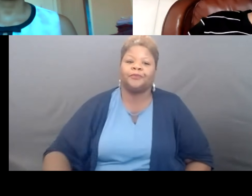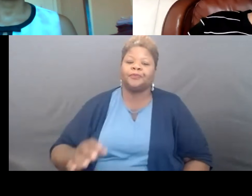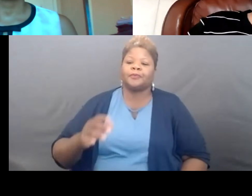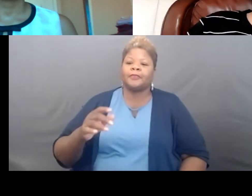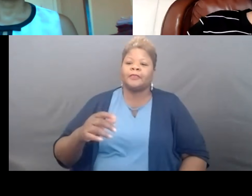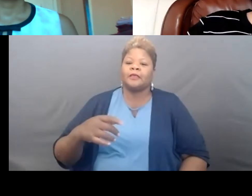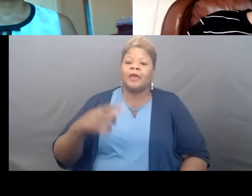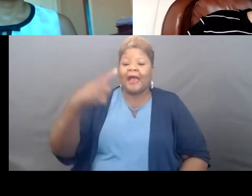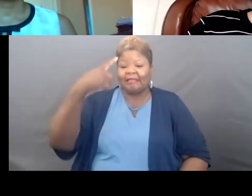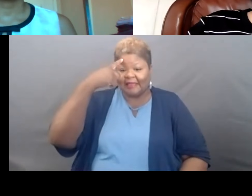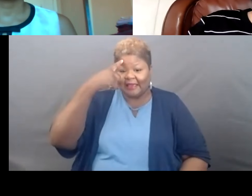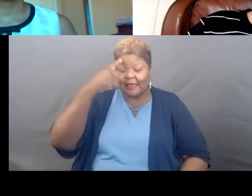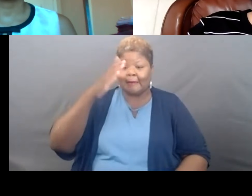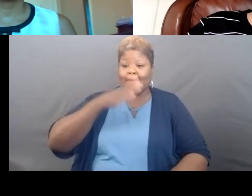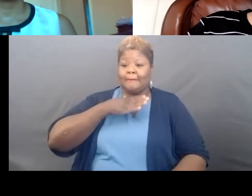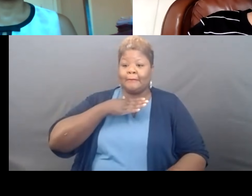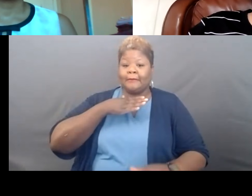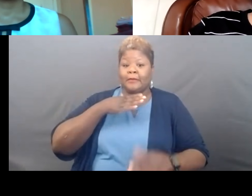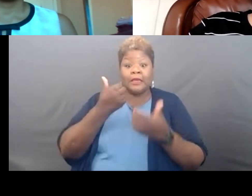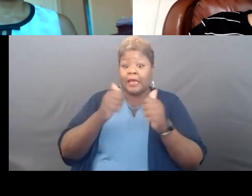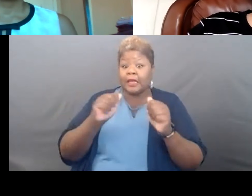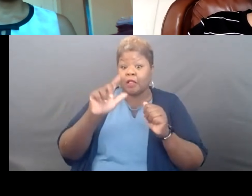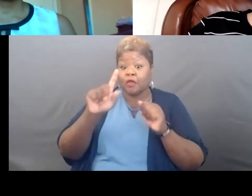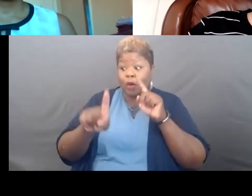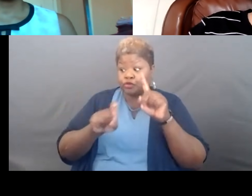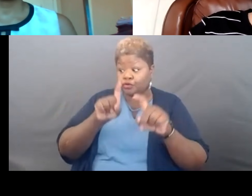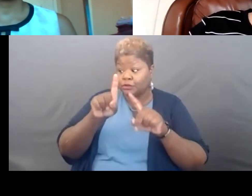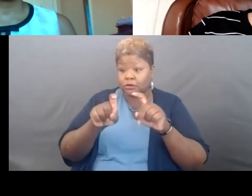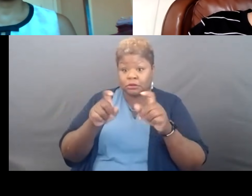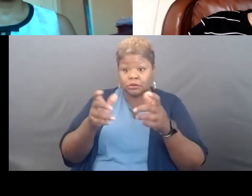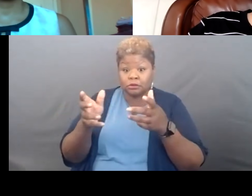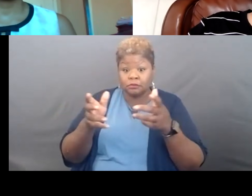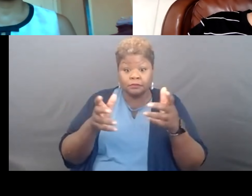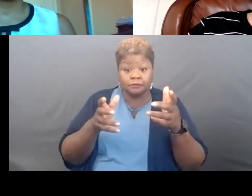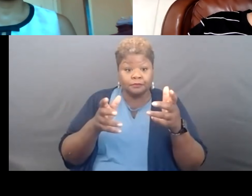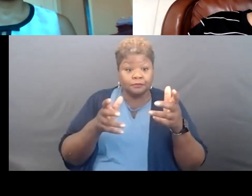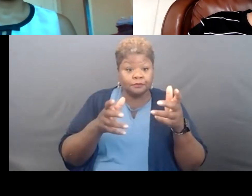I think that might be, unless there's any other questions.